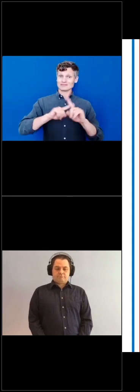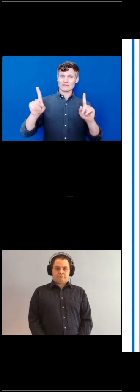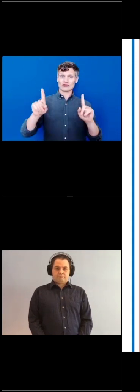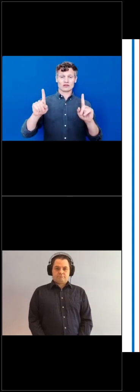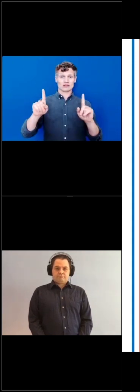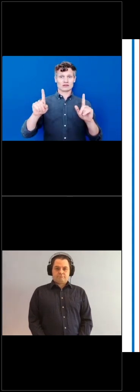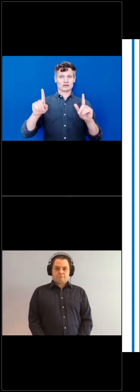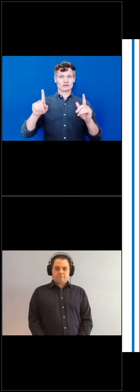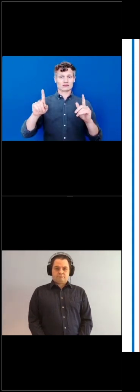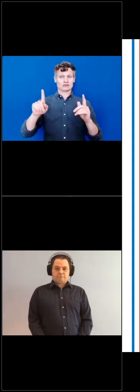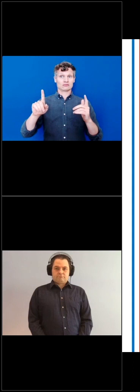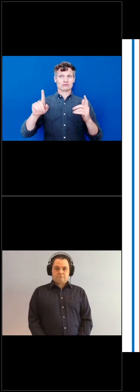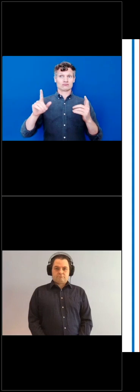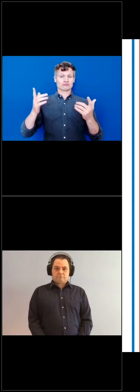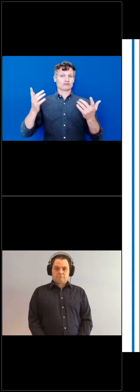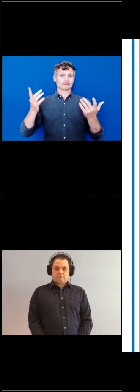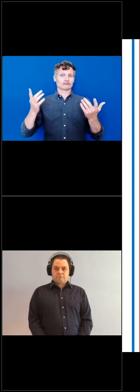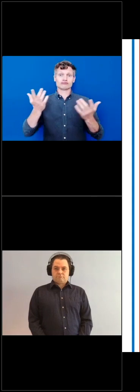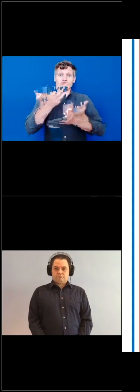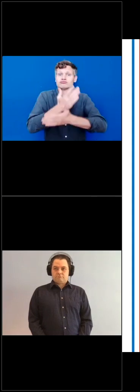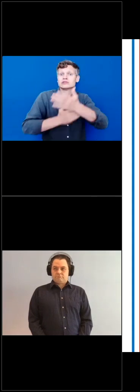are vulnerable in terms of